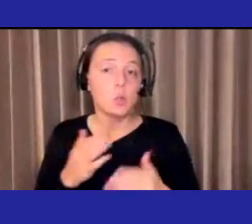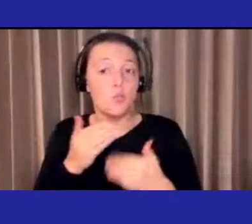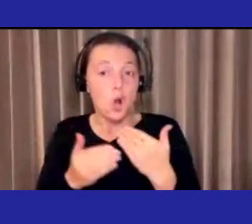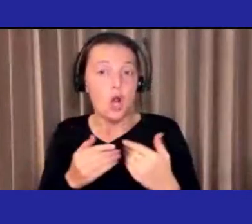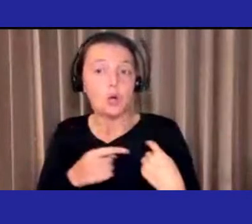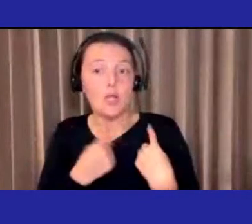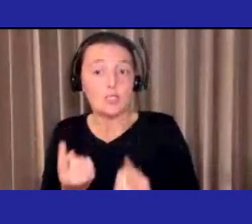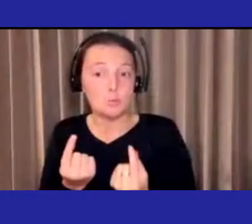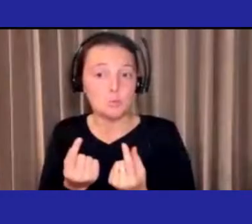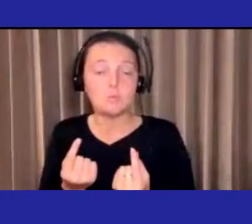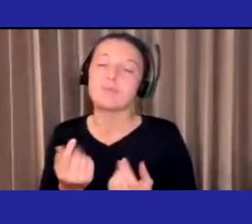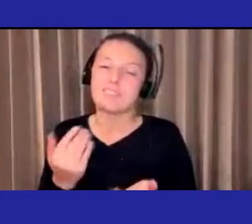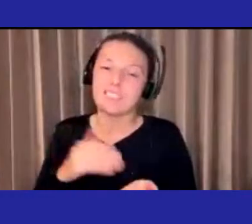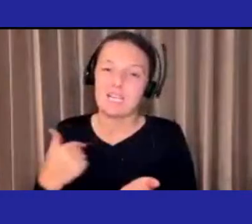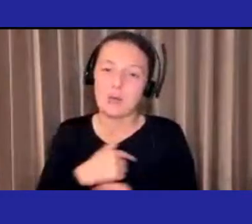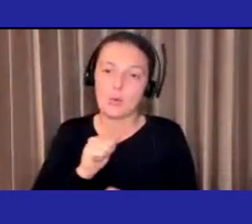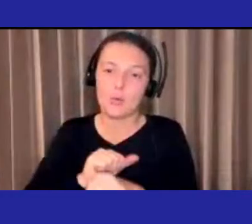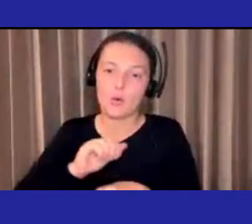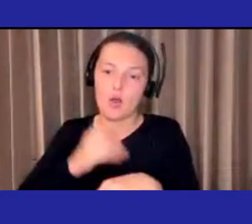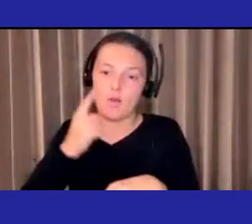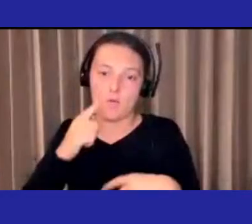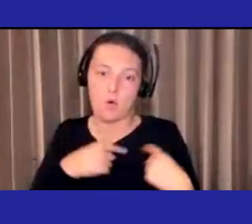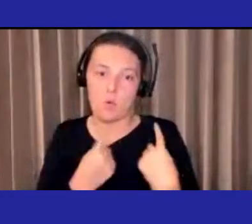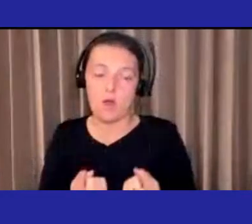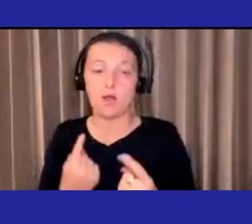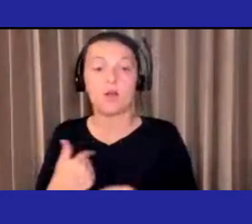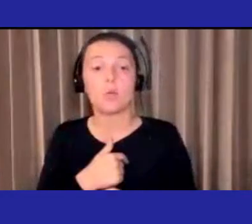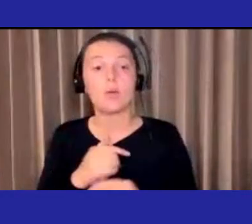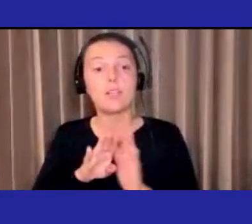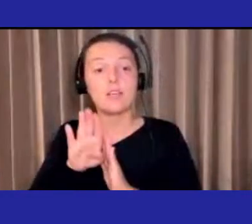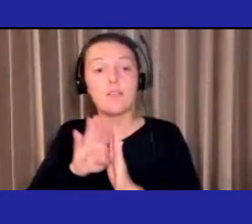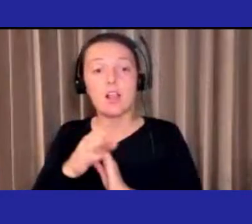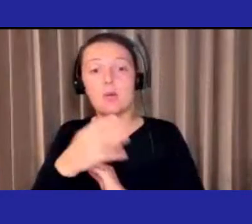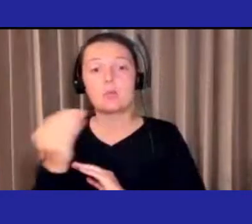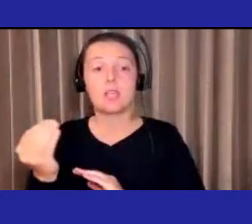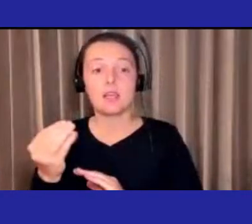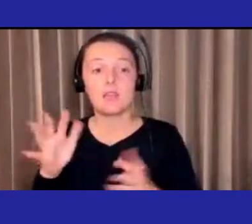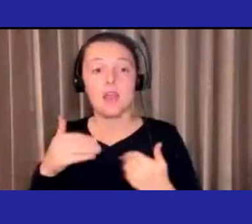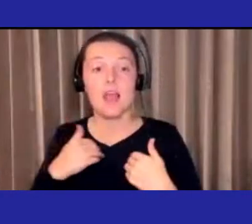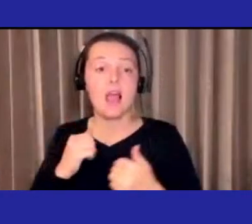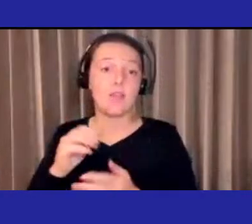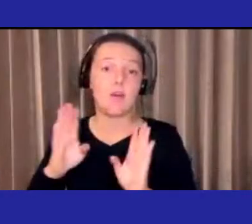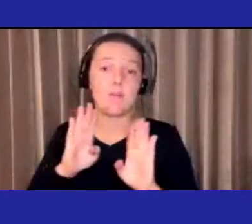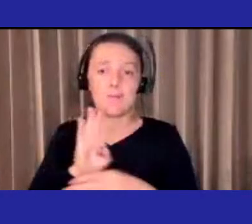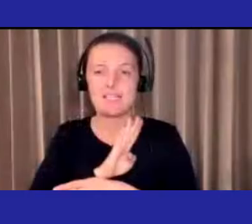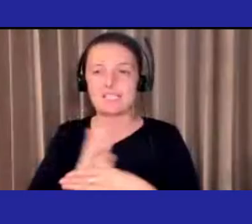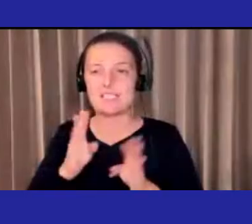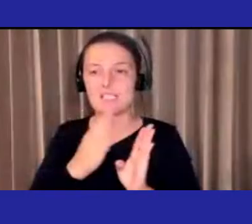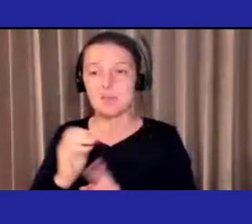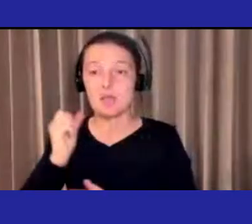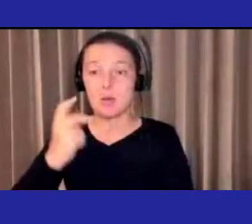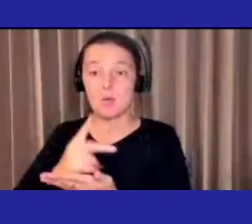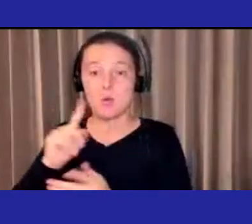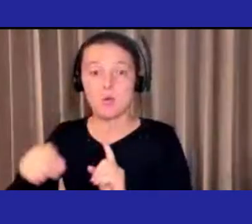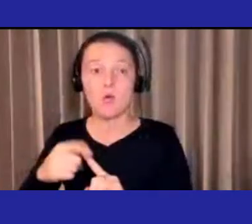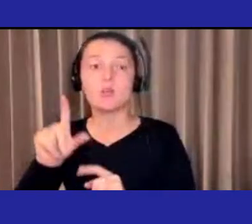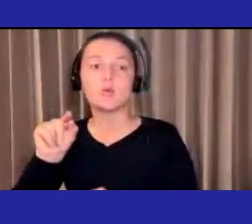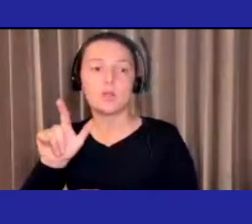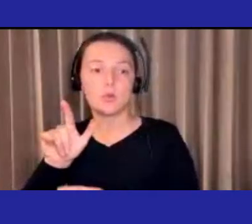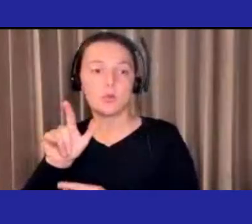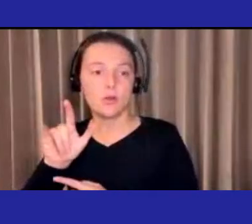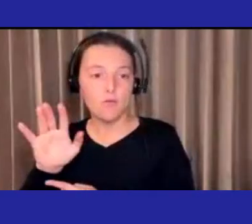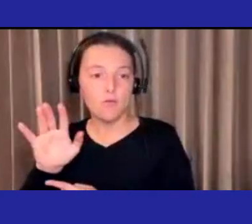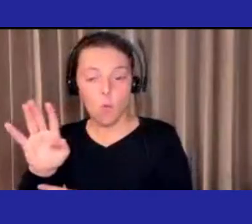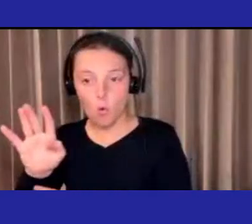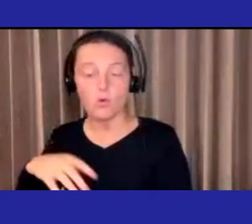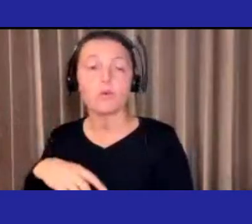developed and had the business plan approved back in 2024. 2025, we were finally able to actually